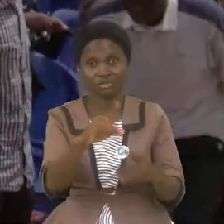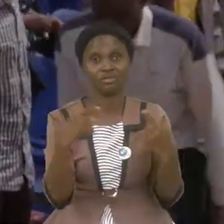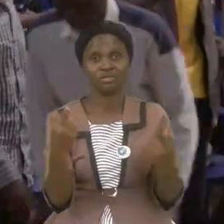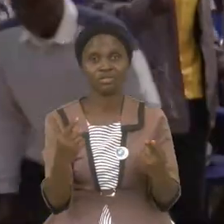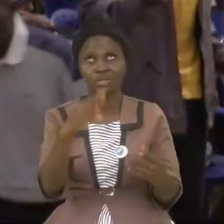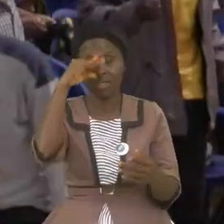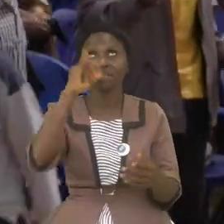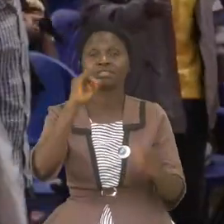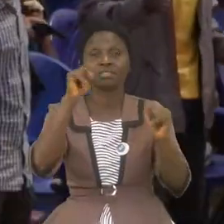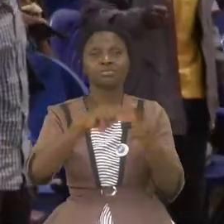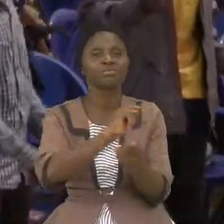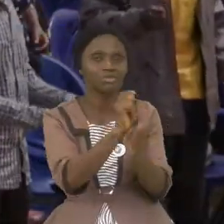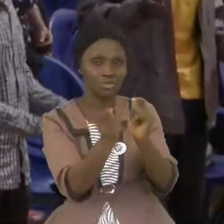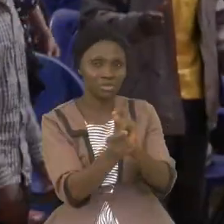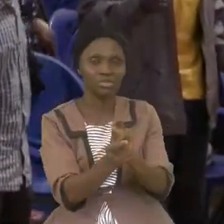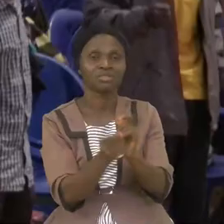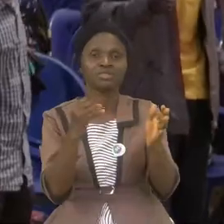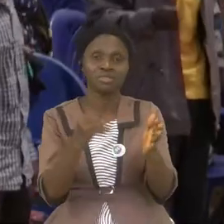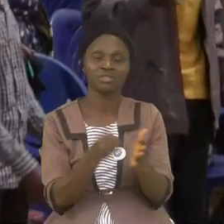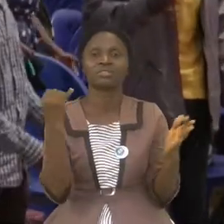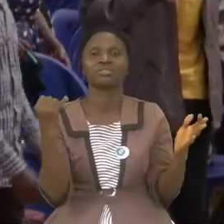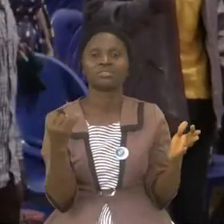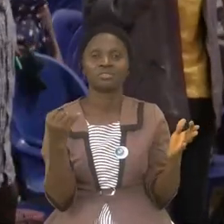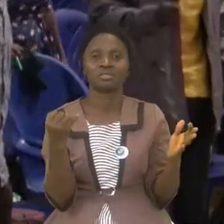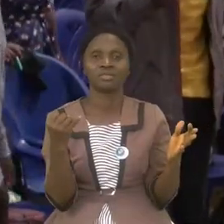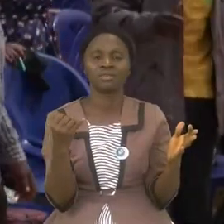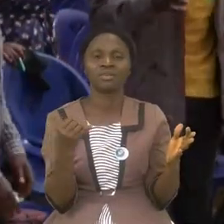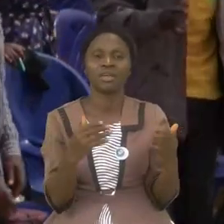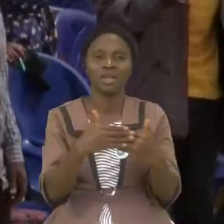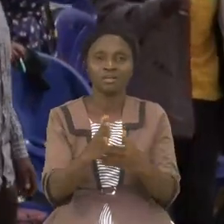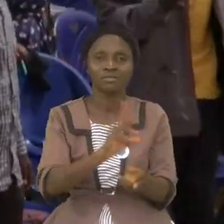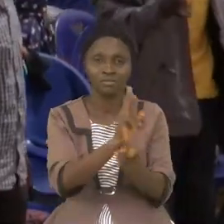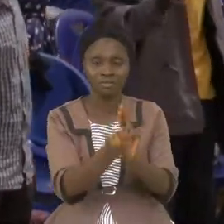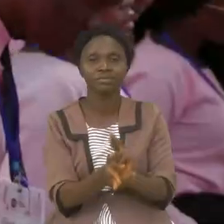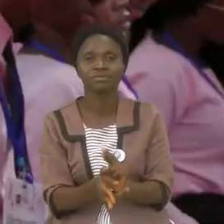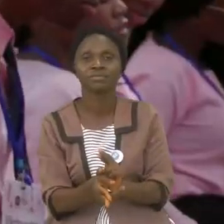to fulfill that. Open your mouth and talk to the Lord in prayer.